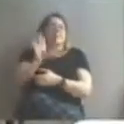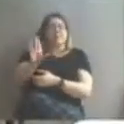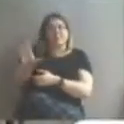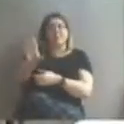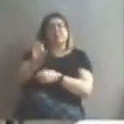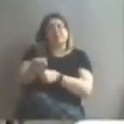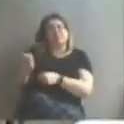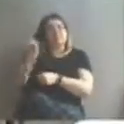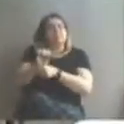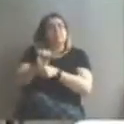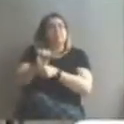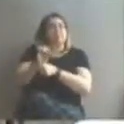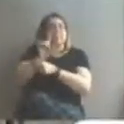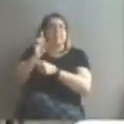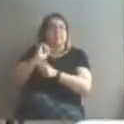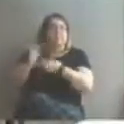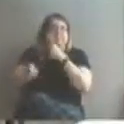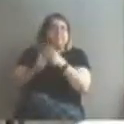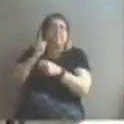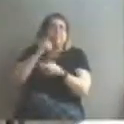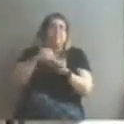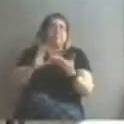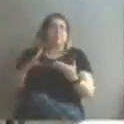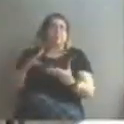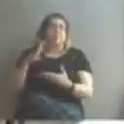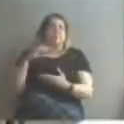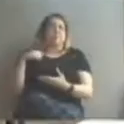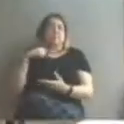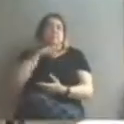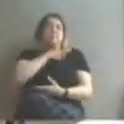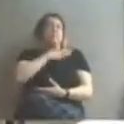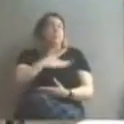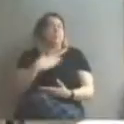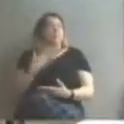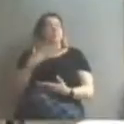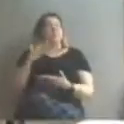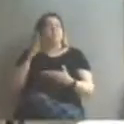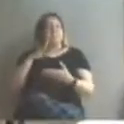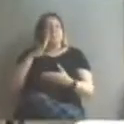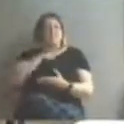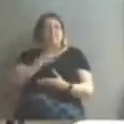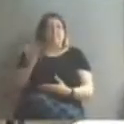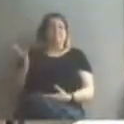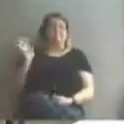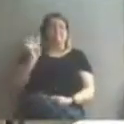contribution to our students and staff. Board members, will you please join Dr. Hargens?